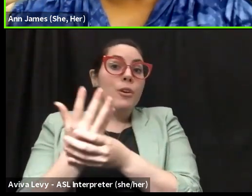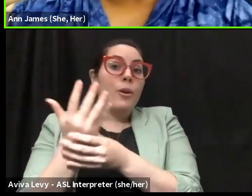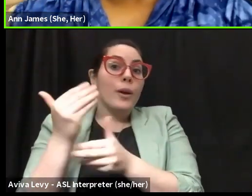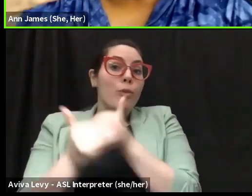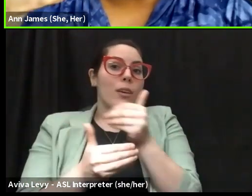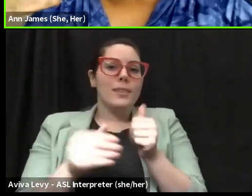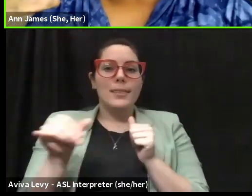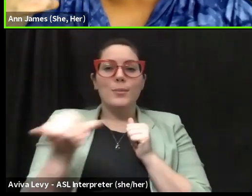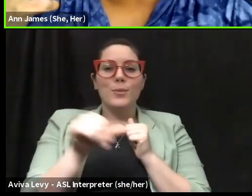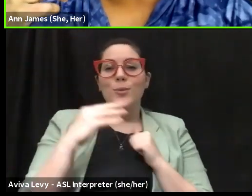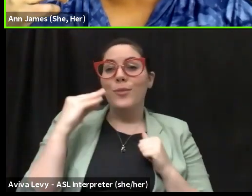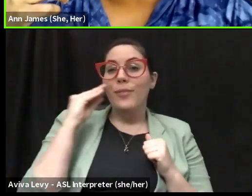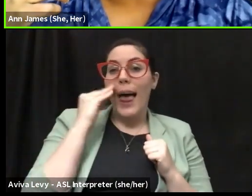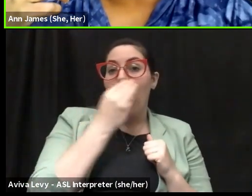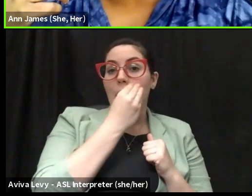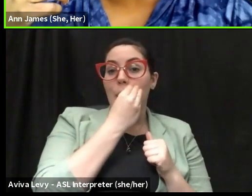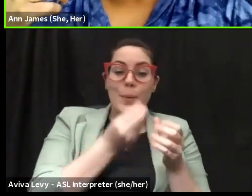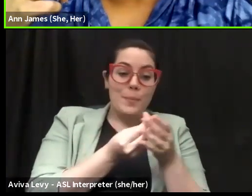Is that